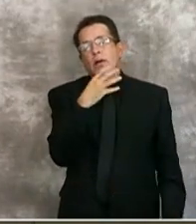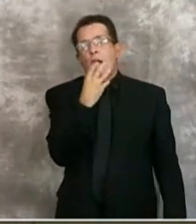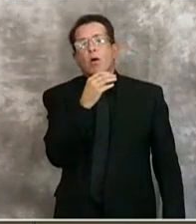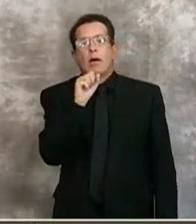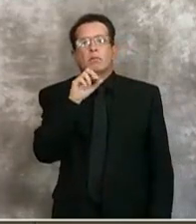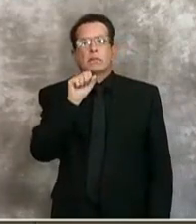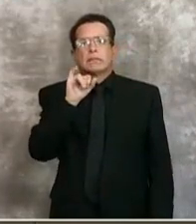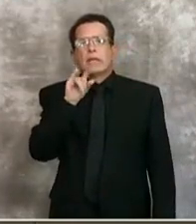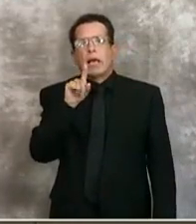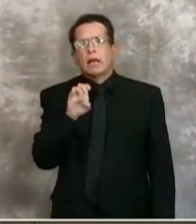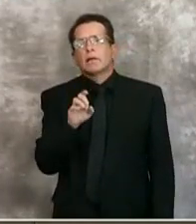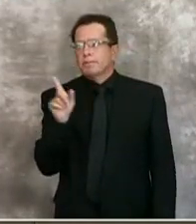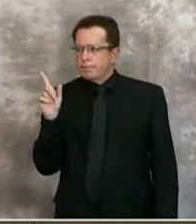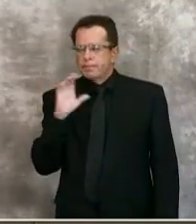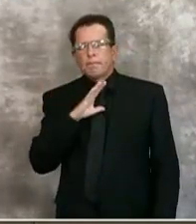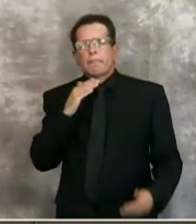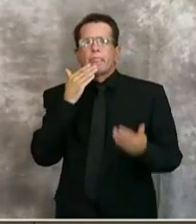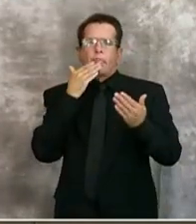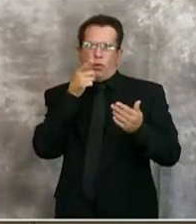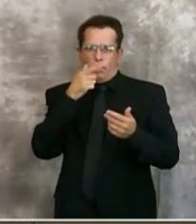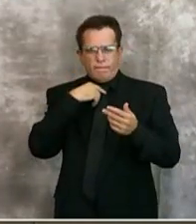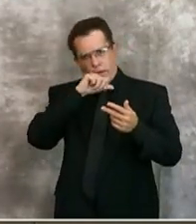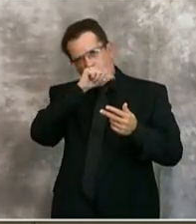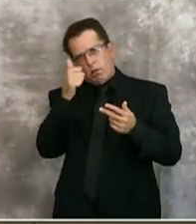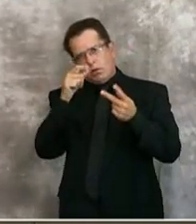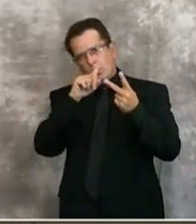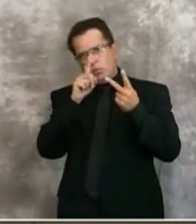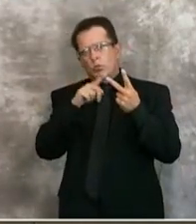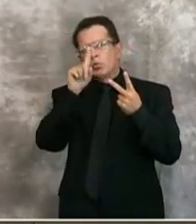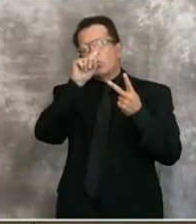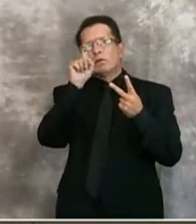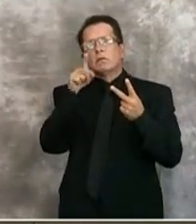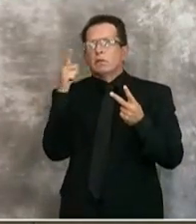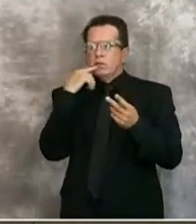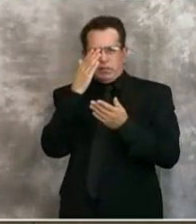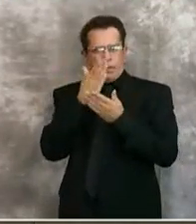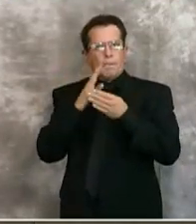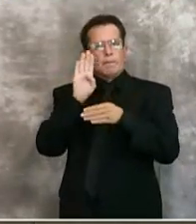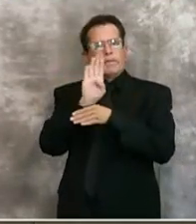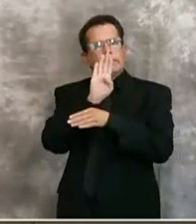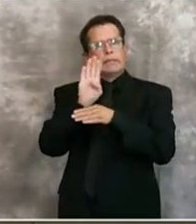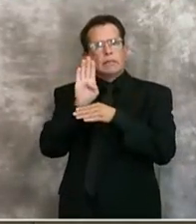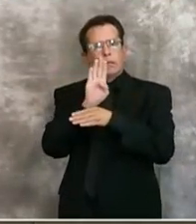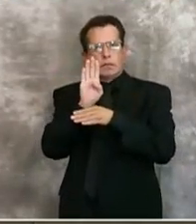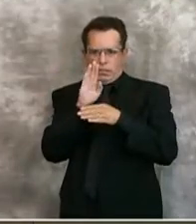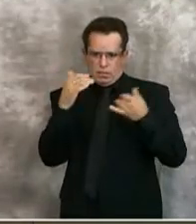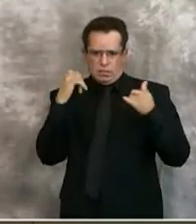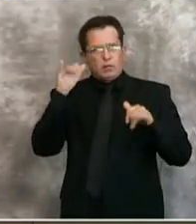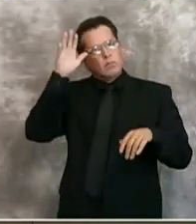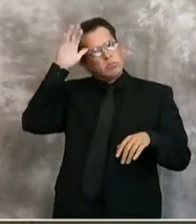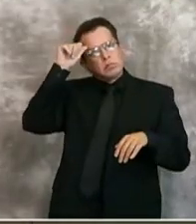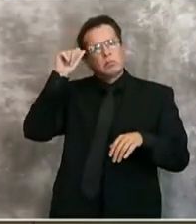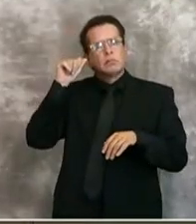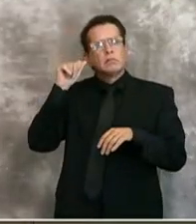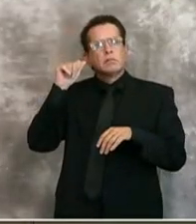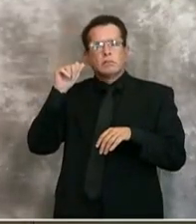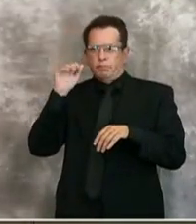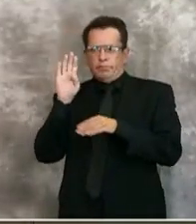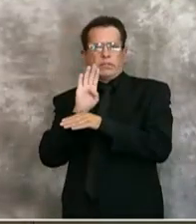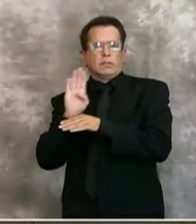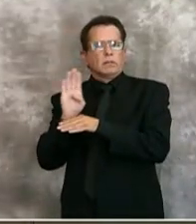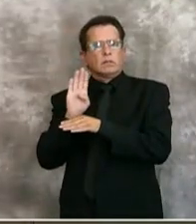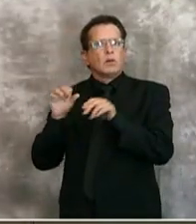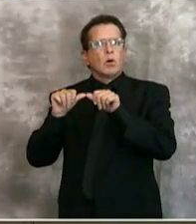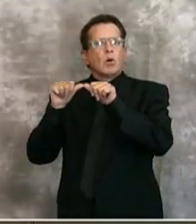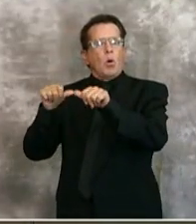Thank you, Dr. Wooten. And then my other question is, some businesses continued to operate during the first closure and didn't really face any repercussions.